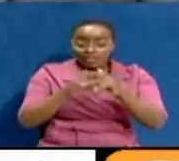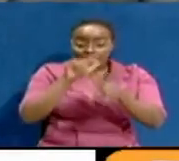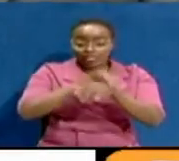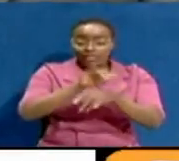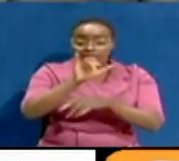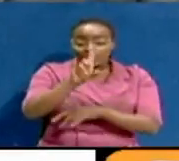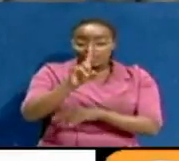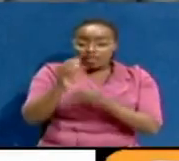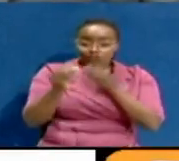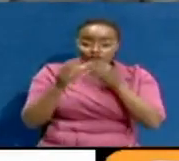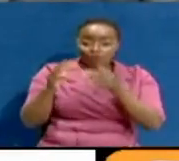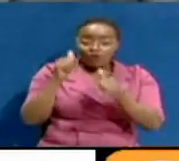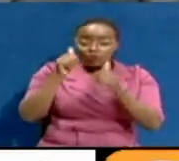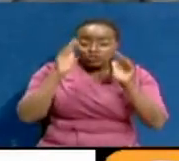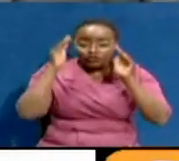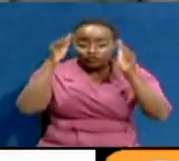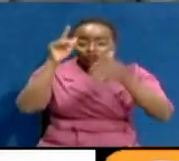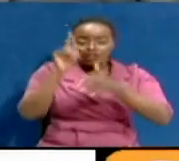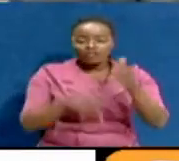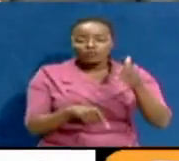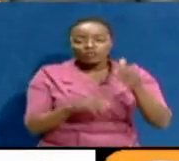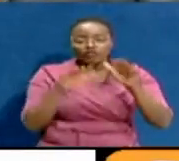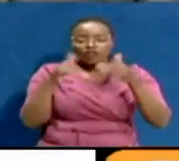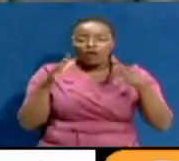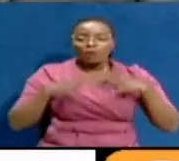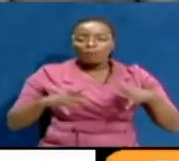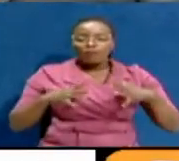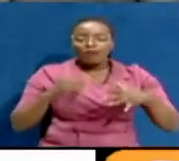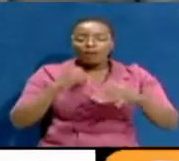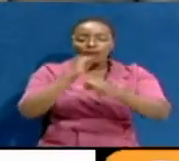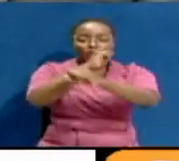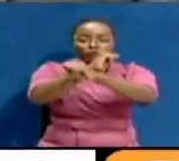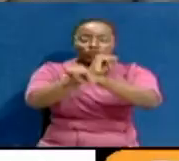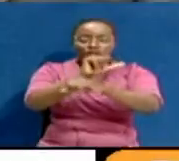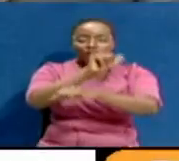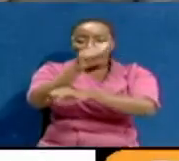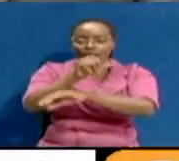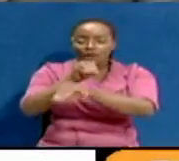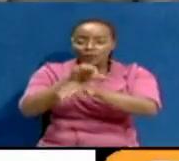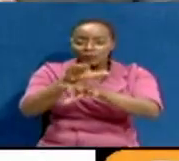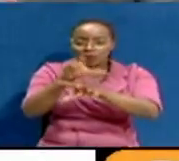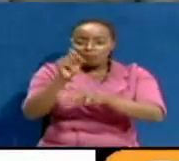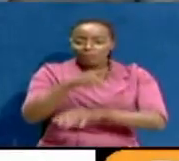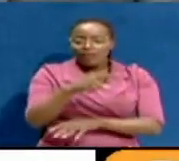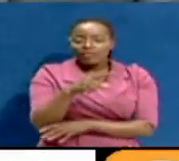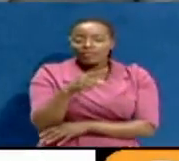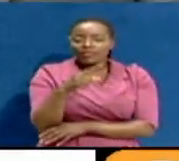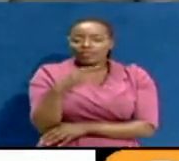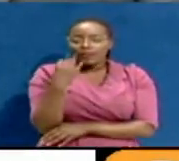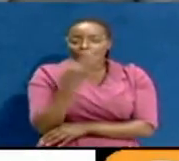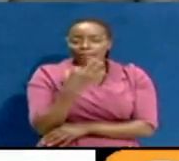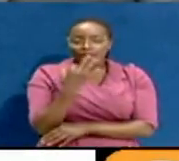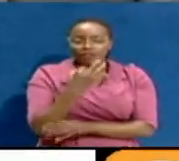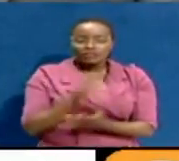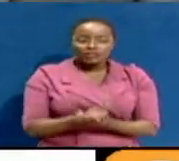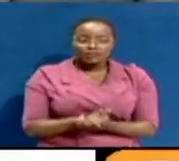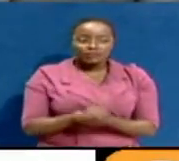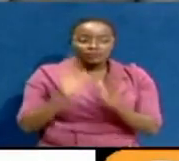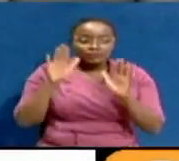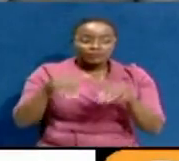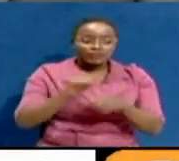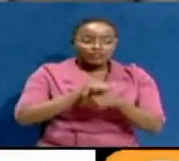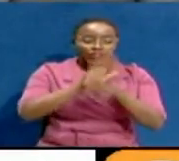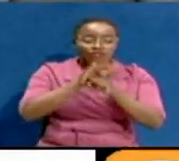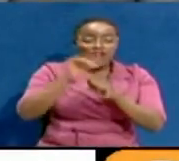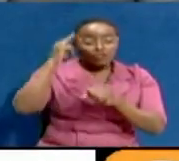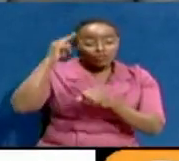data that looks at how people have been protected. Will another wave emerge? Yeah. My goodness, a pandemic,